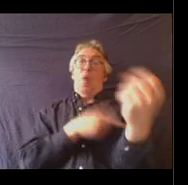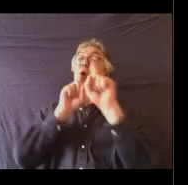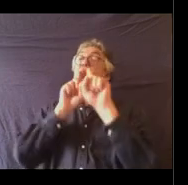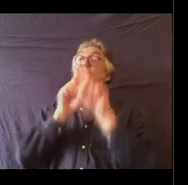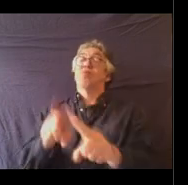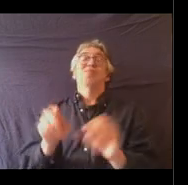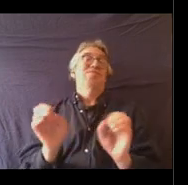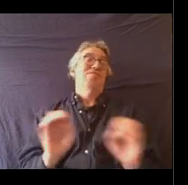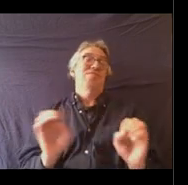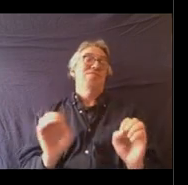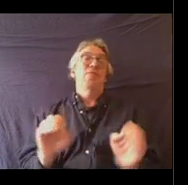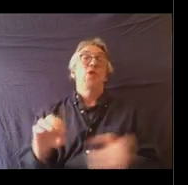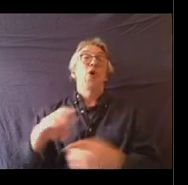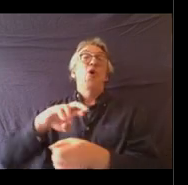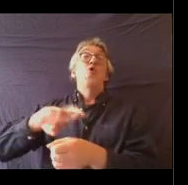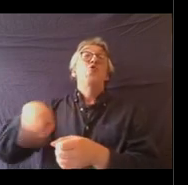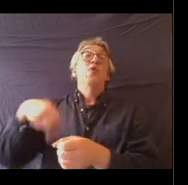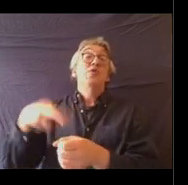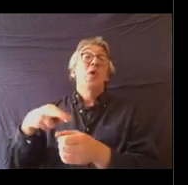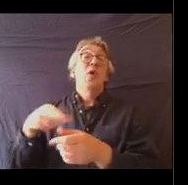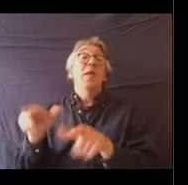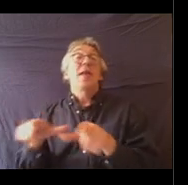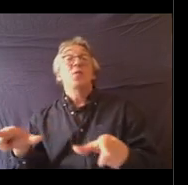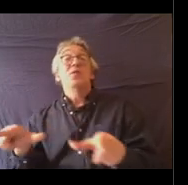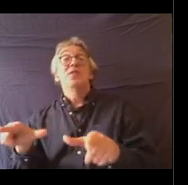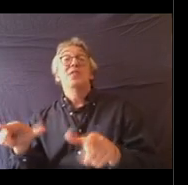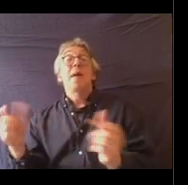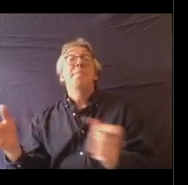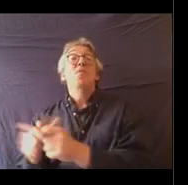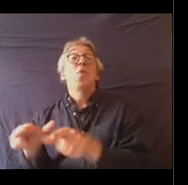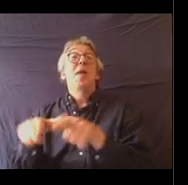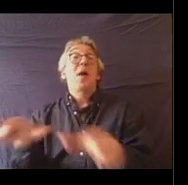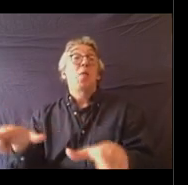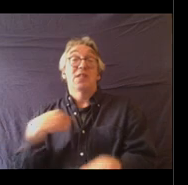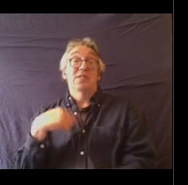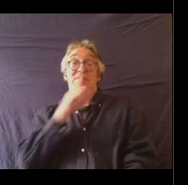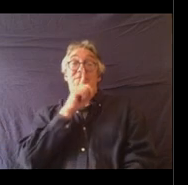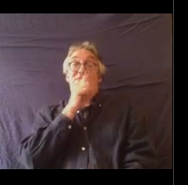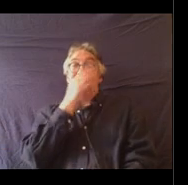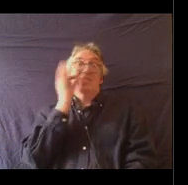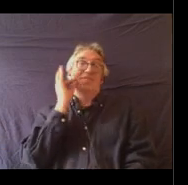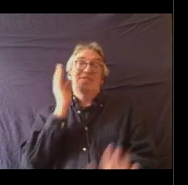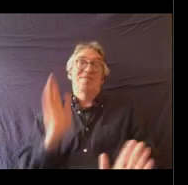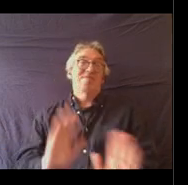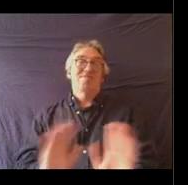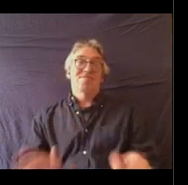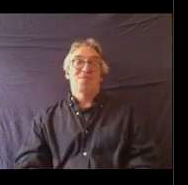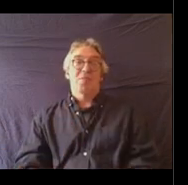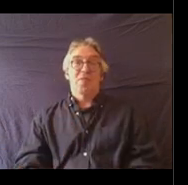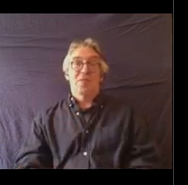for regional or minority languages. But they mentioned accessibility in the in this question.